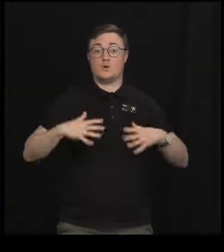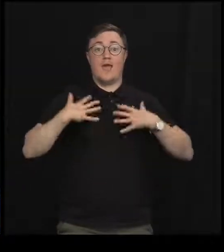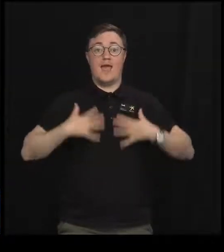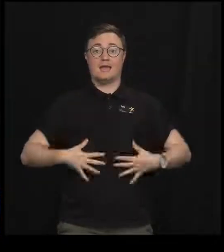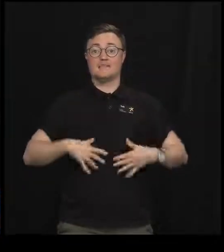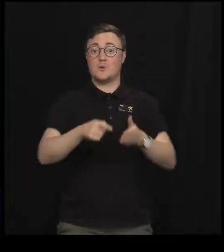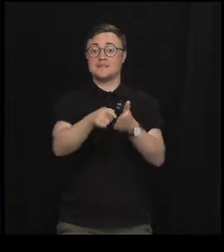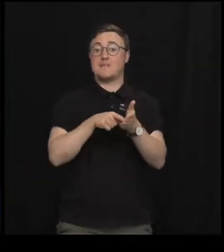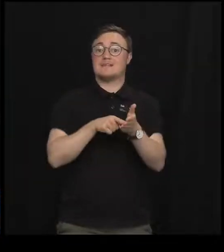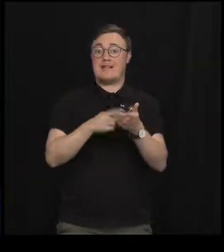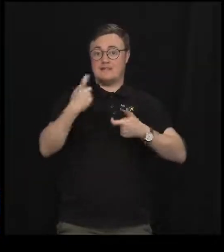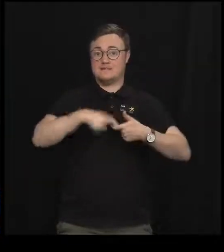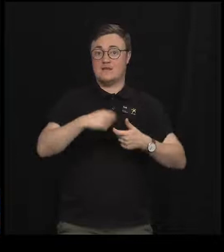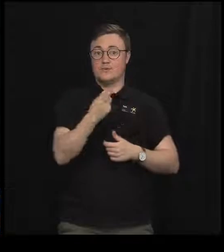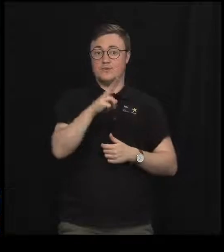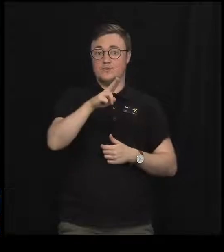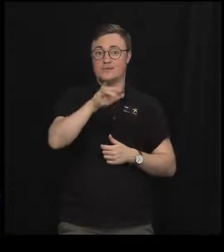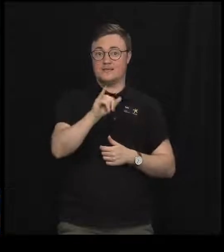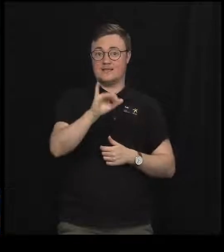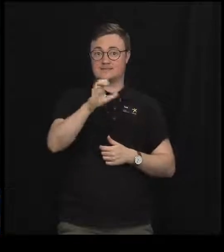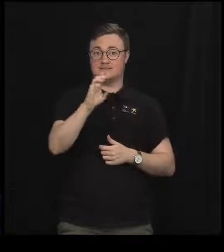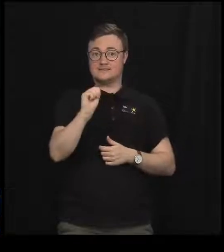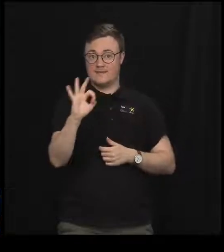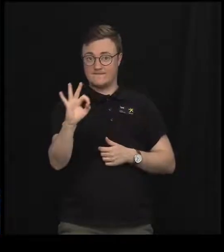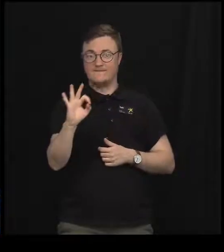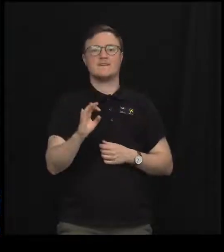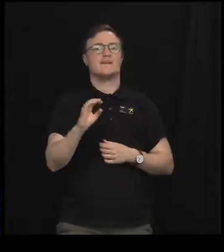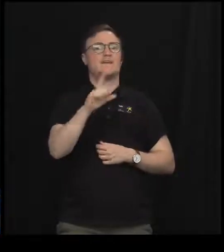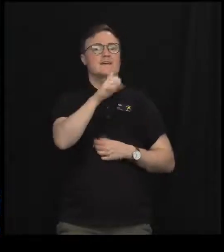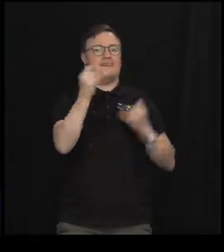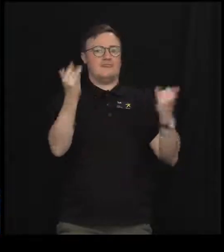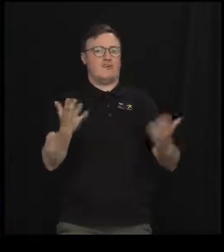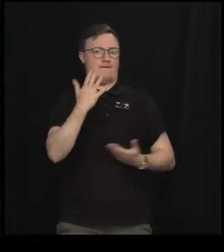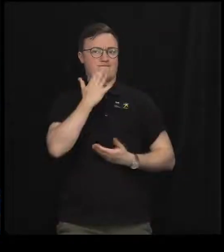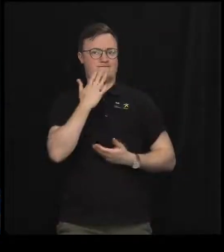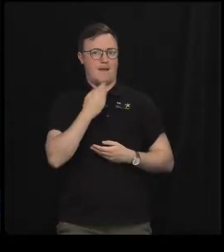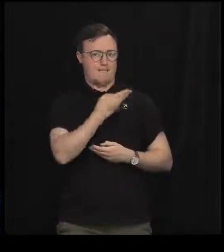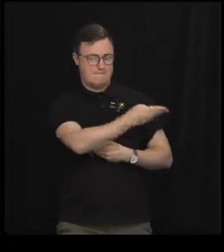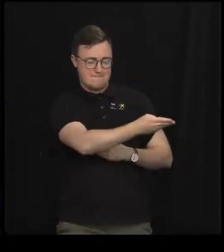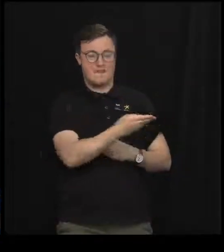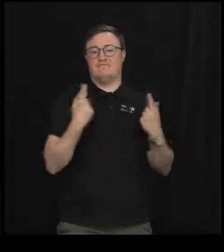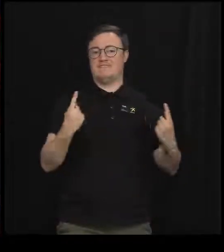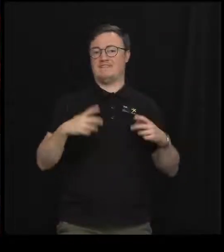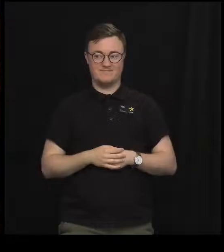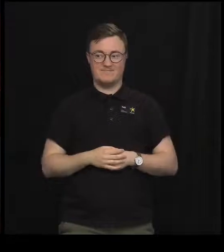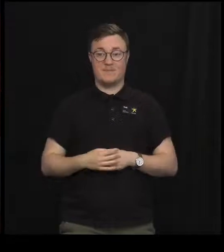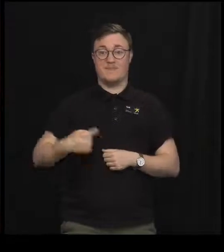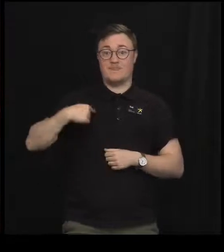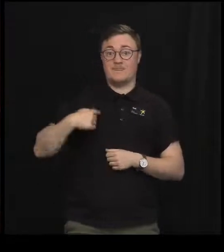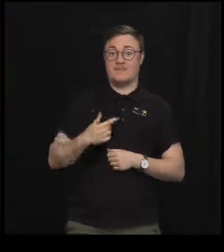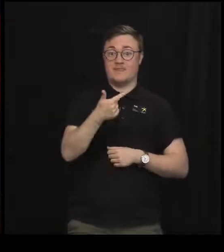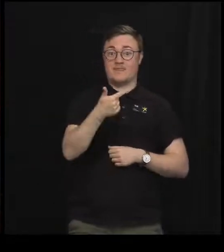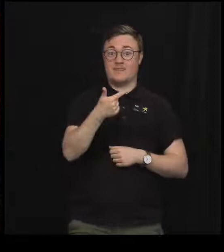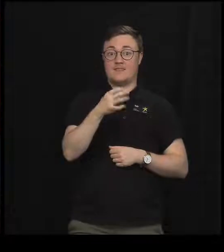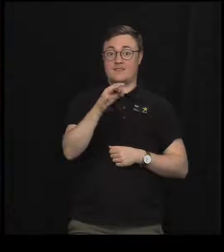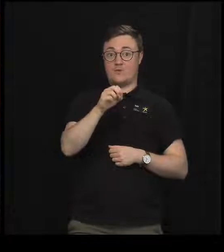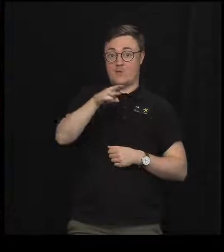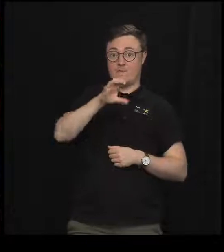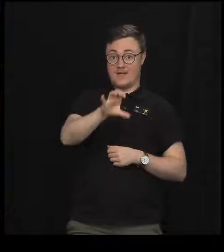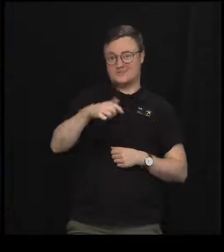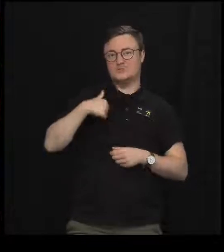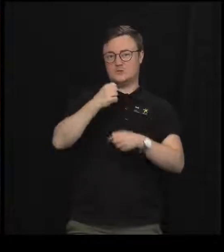UNICEF Sweden. I'm being joined today by a very distinguished panel here. Who are you, sir? Global Innovation Director for